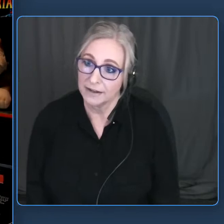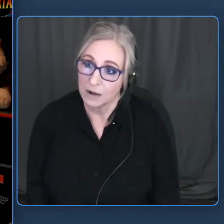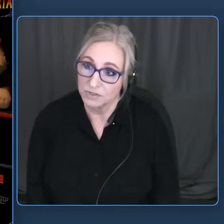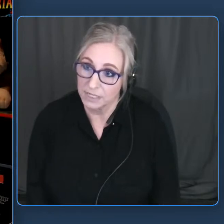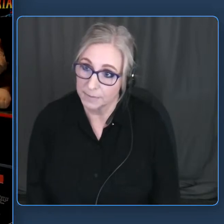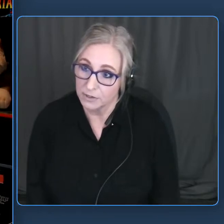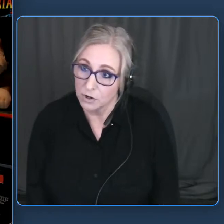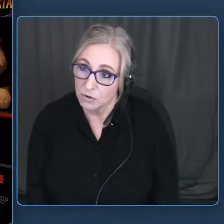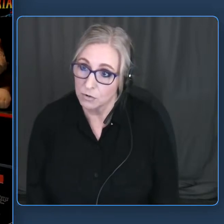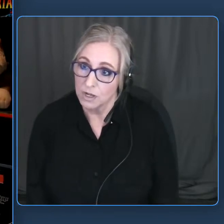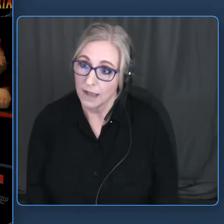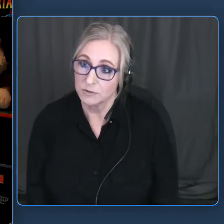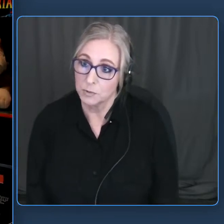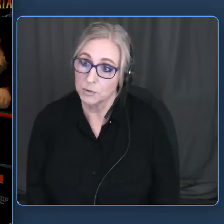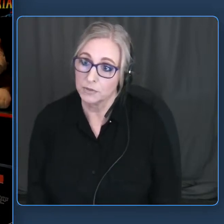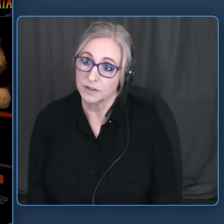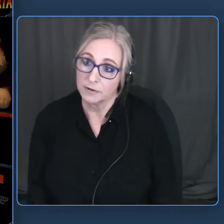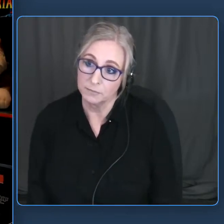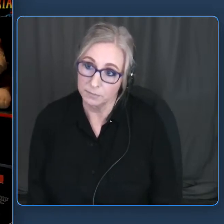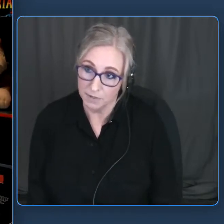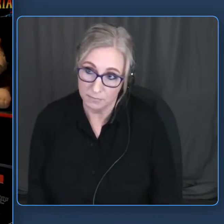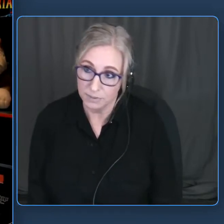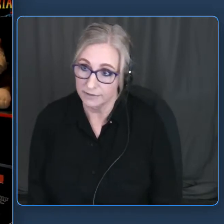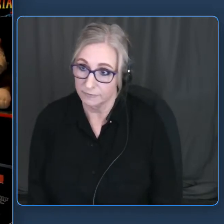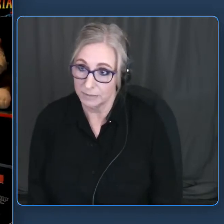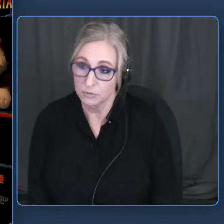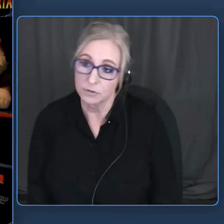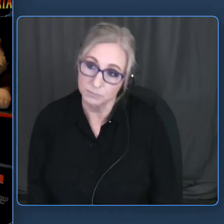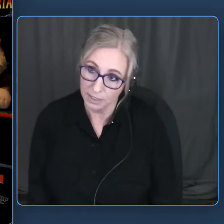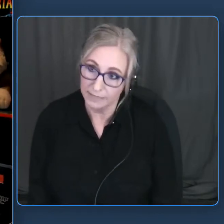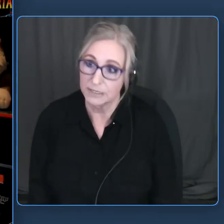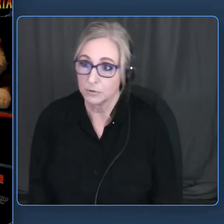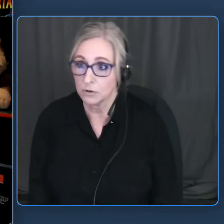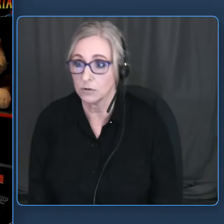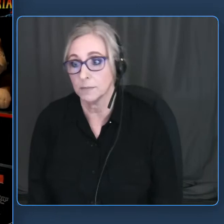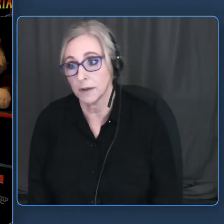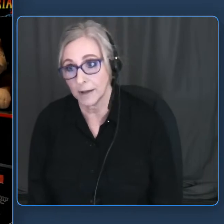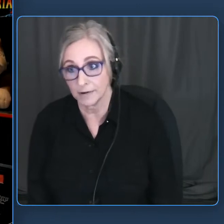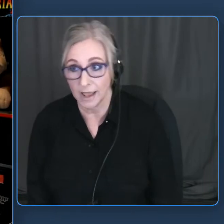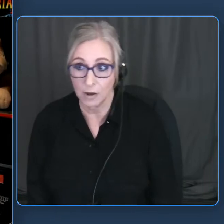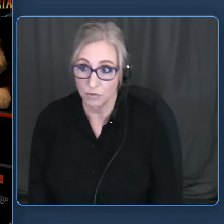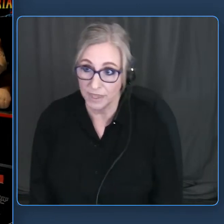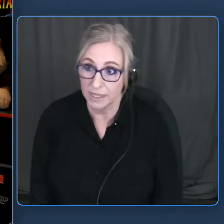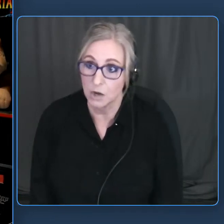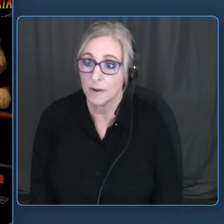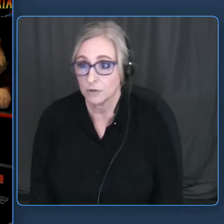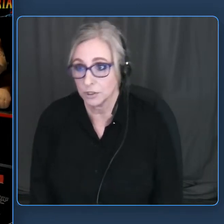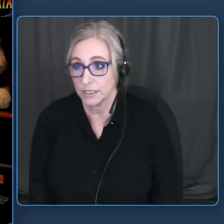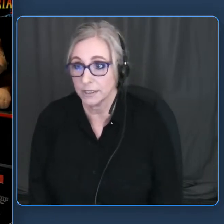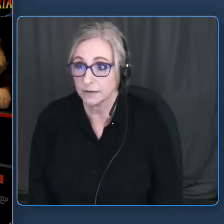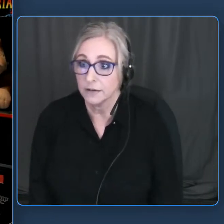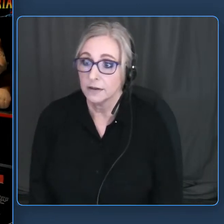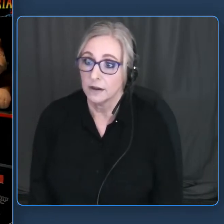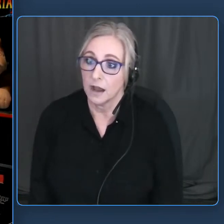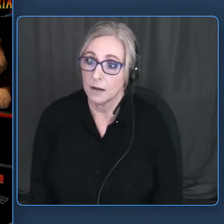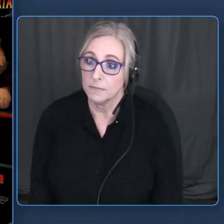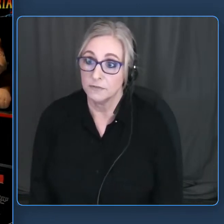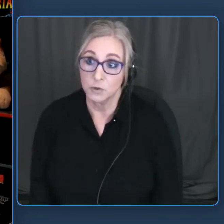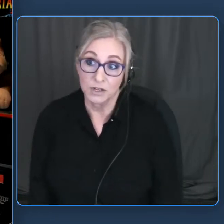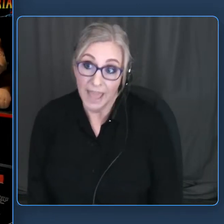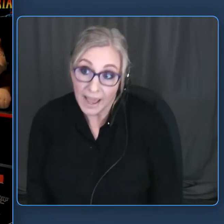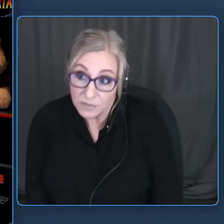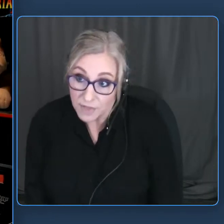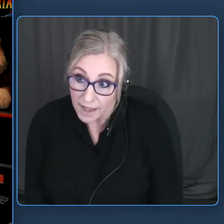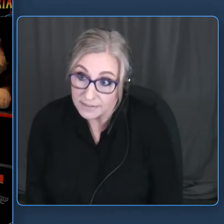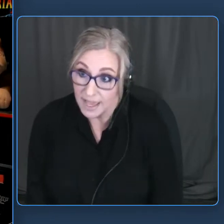would depend on how it was set up. I know I've spoken with other blind deaf people or blind people about how they go about cooking. And